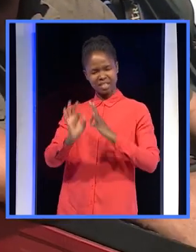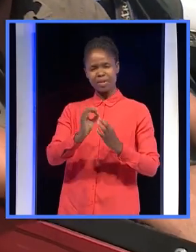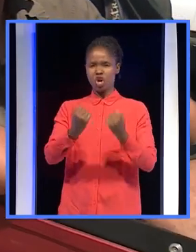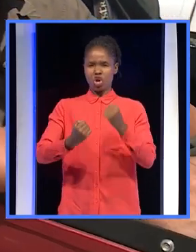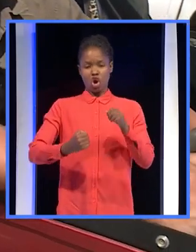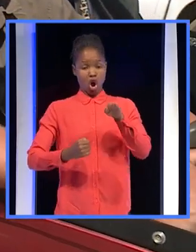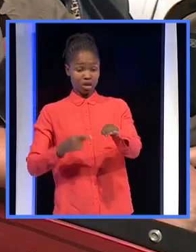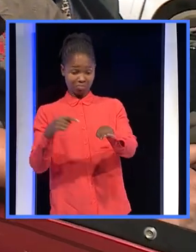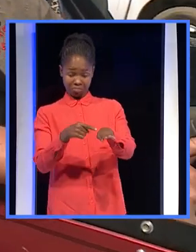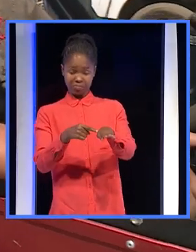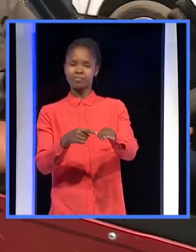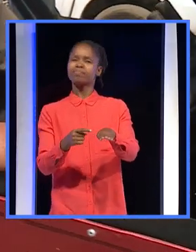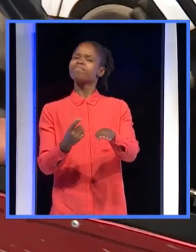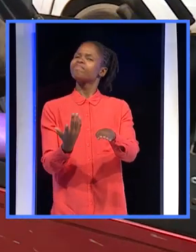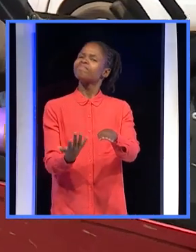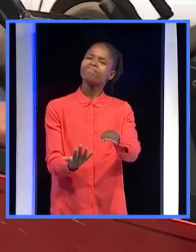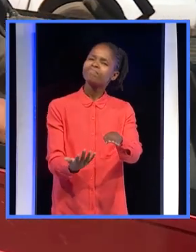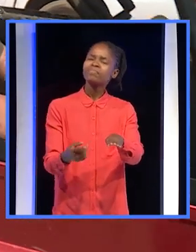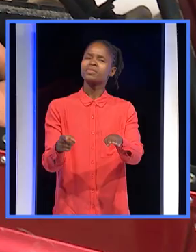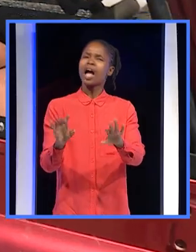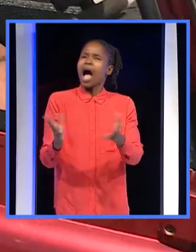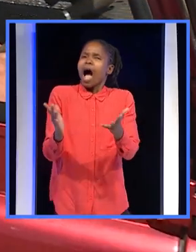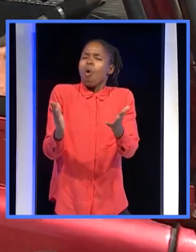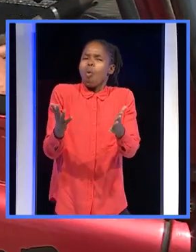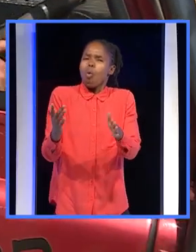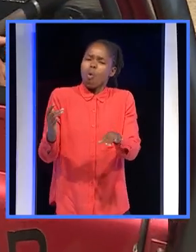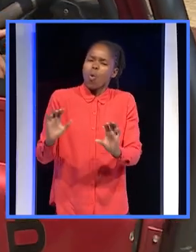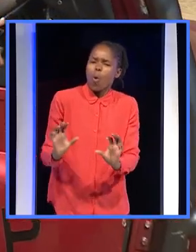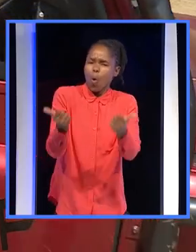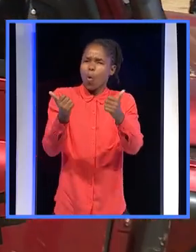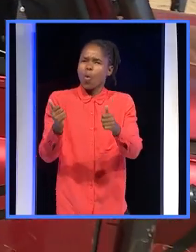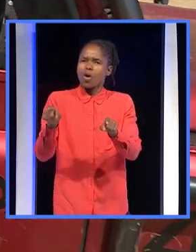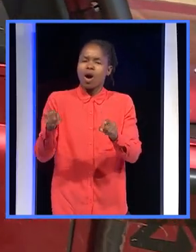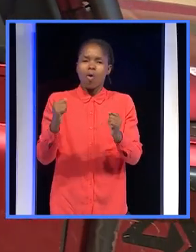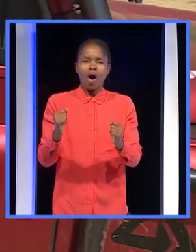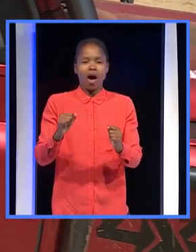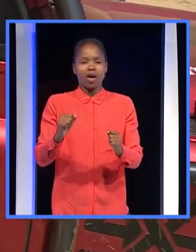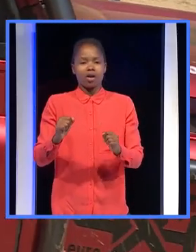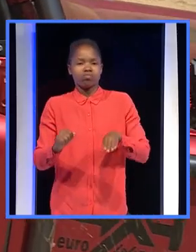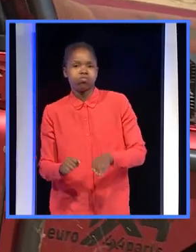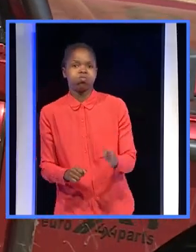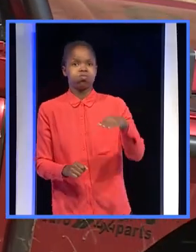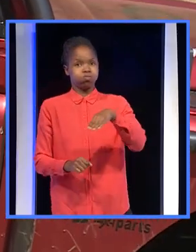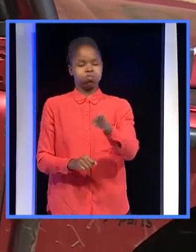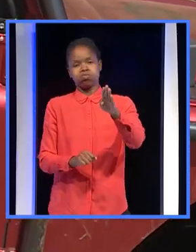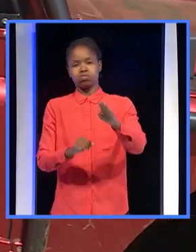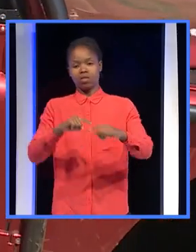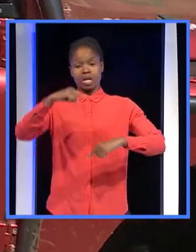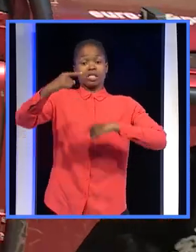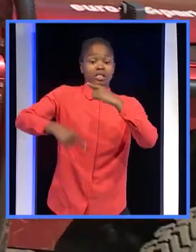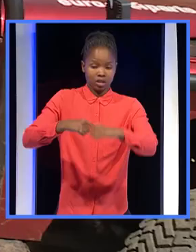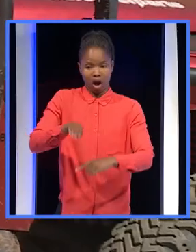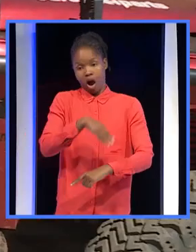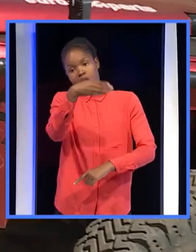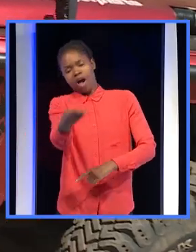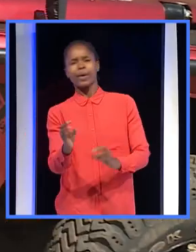what's really the secret to having it as solid as it is? And again,